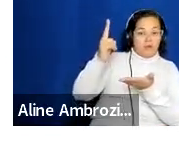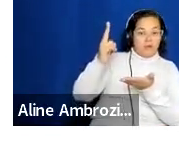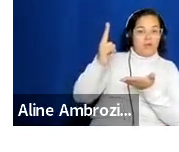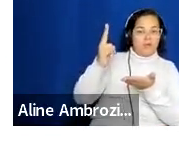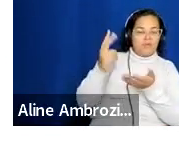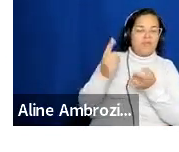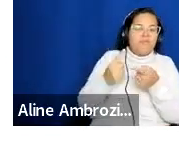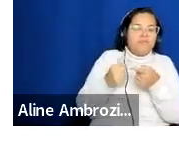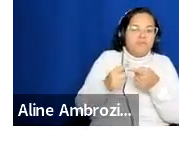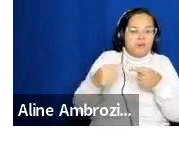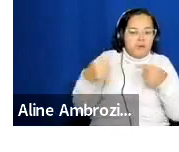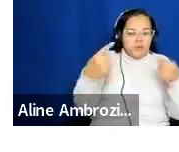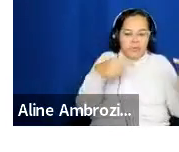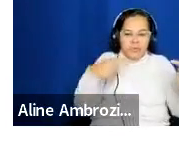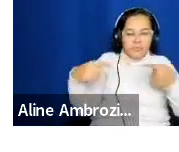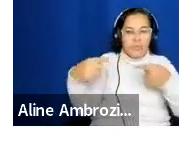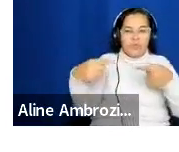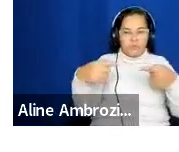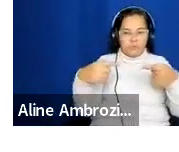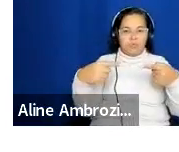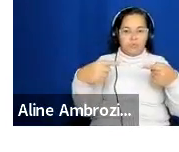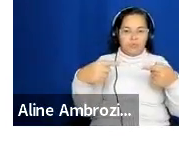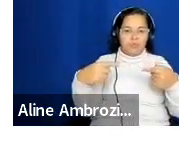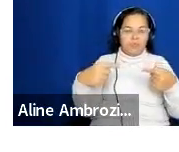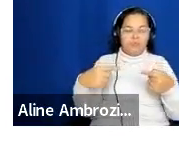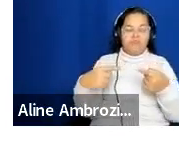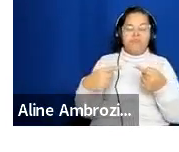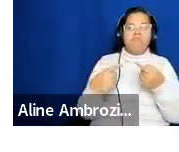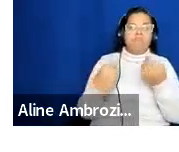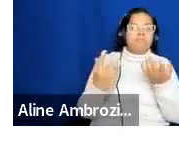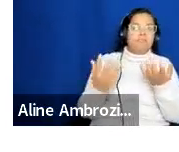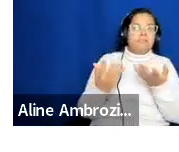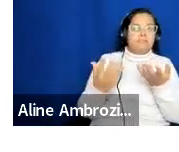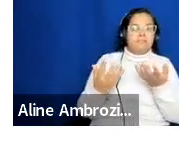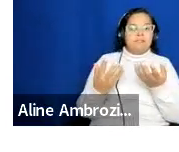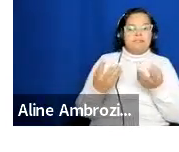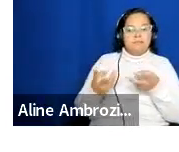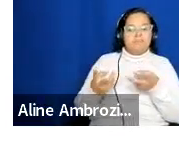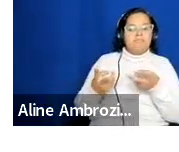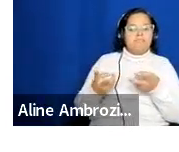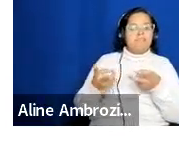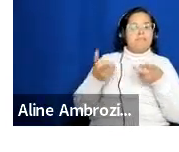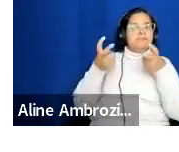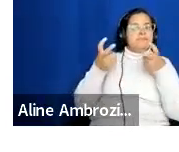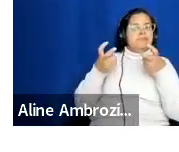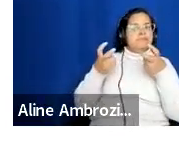Marx and Engels had. This book was not published until 1932,